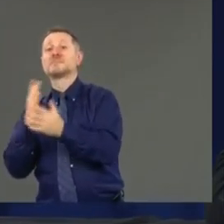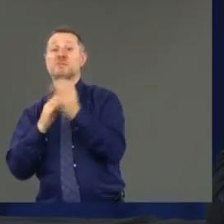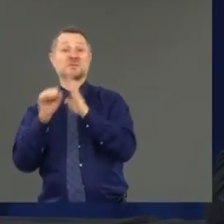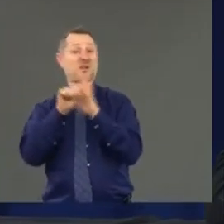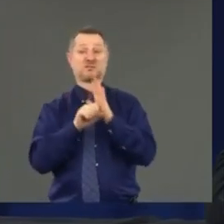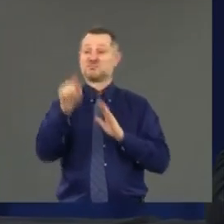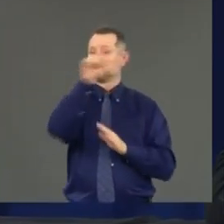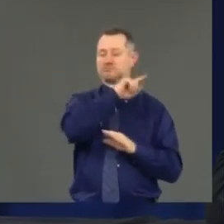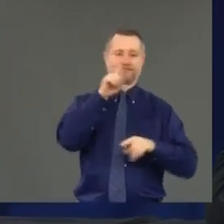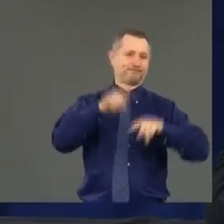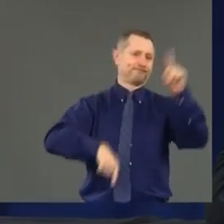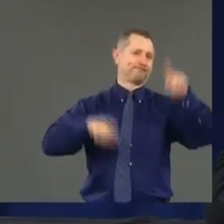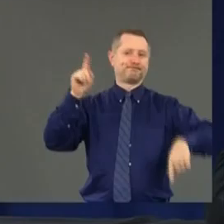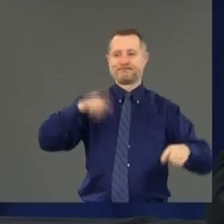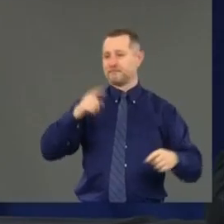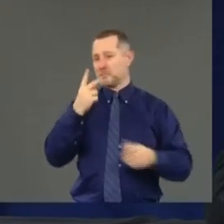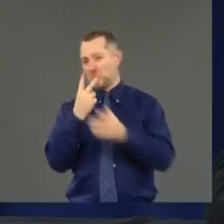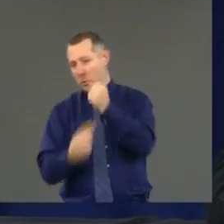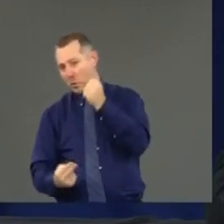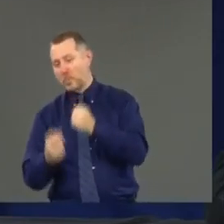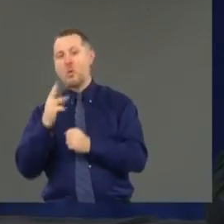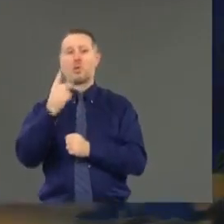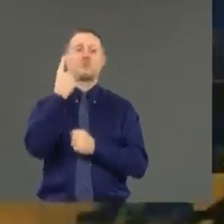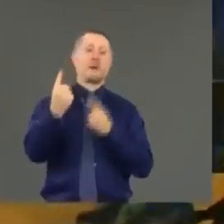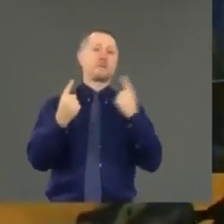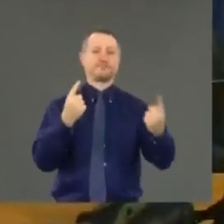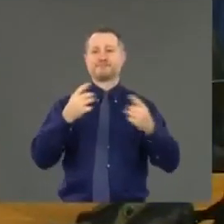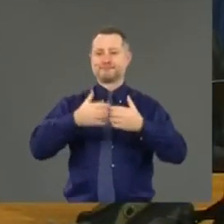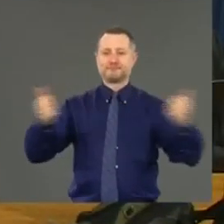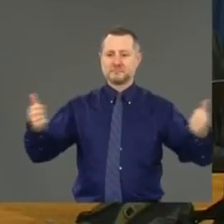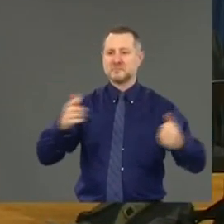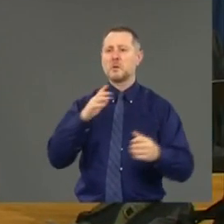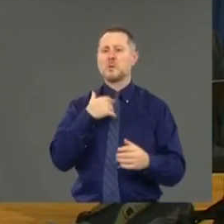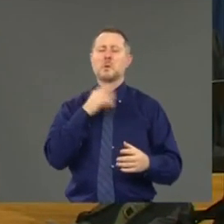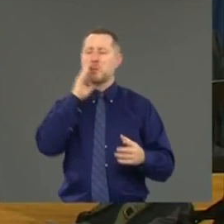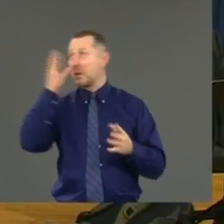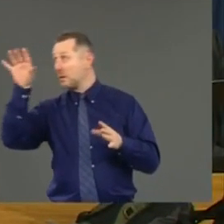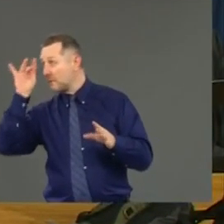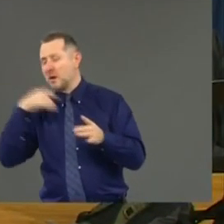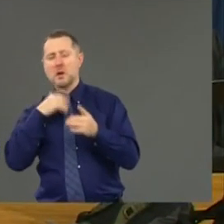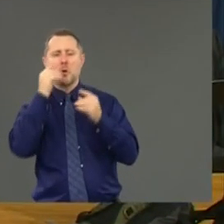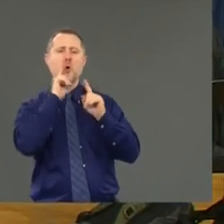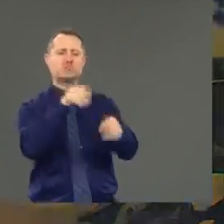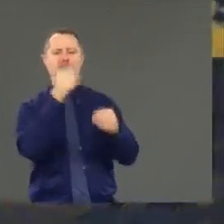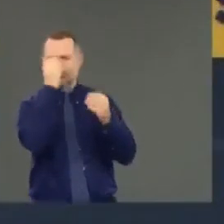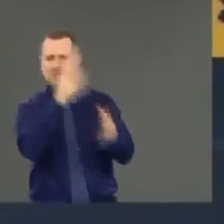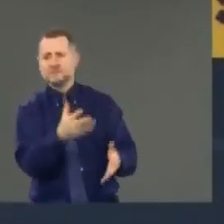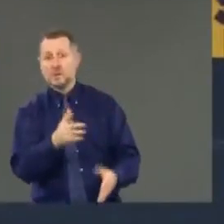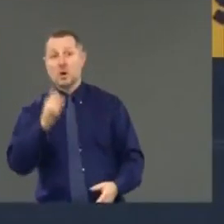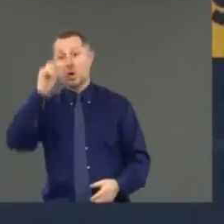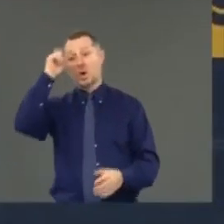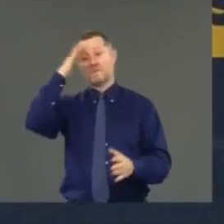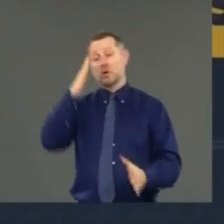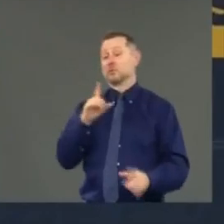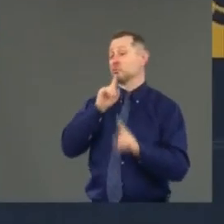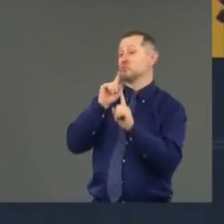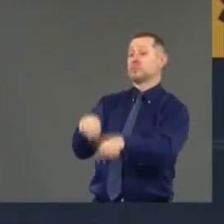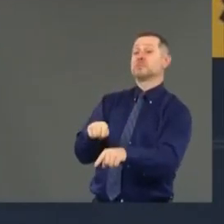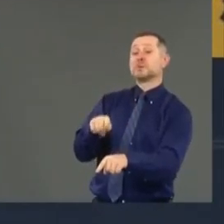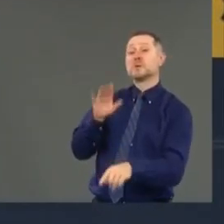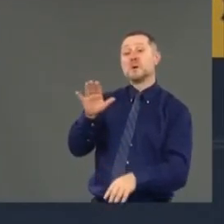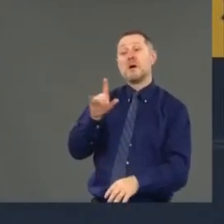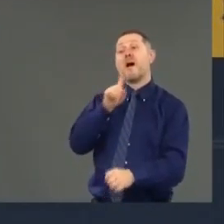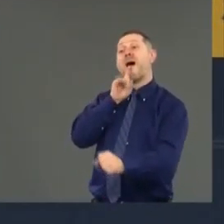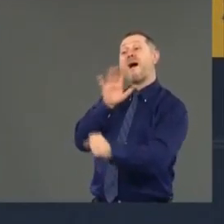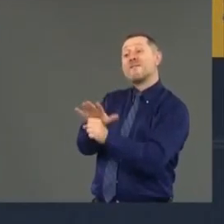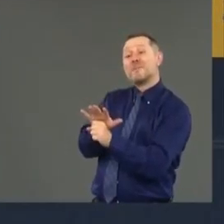to state comparisons. But I'll check in with DOH and we'll get back to you. Yeah, because the probable, you know, confirmed death means confirmed. I don't